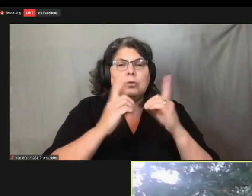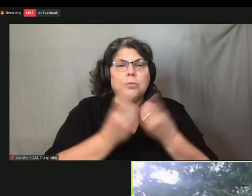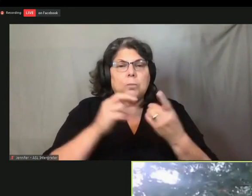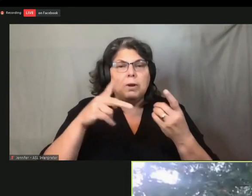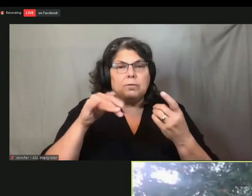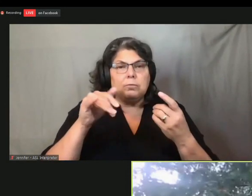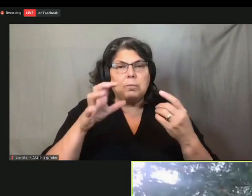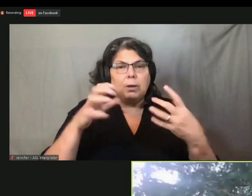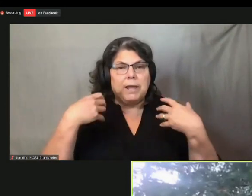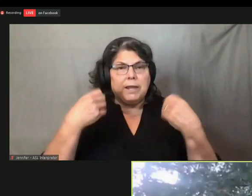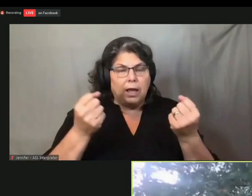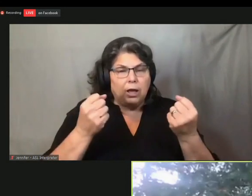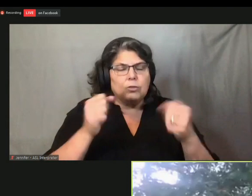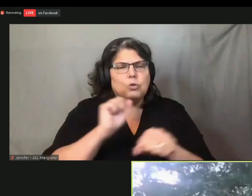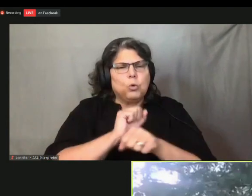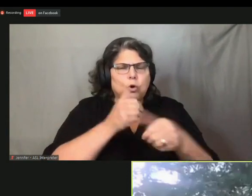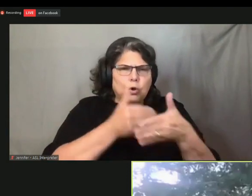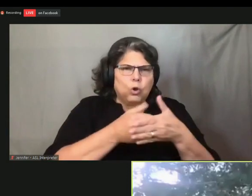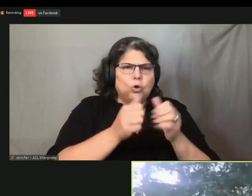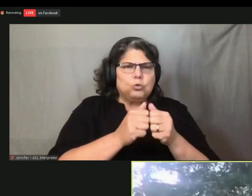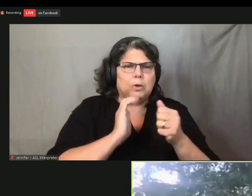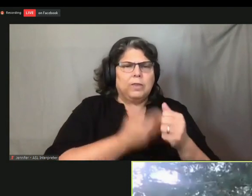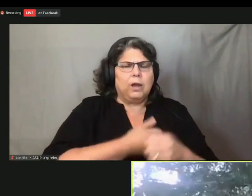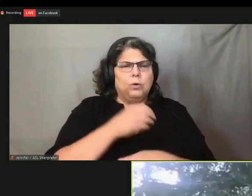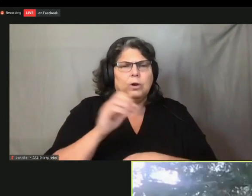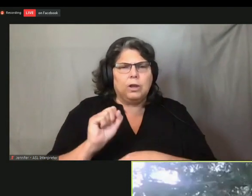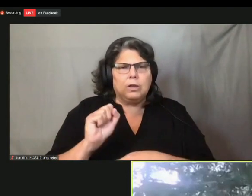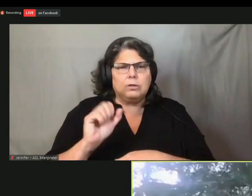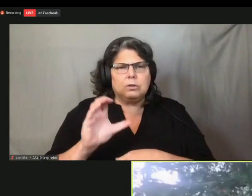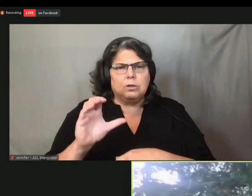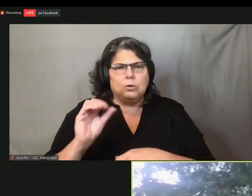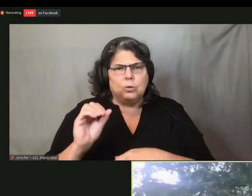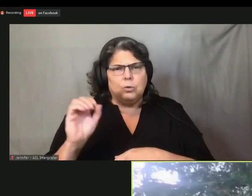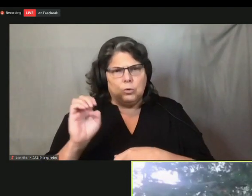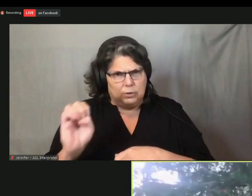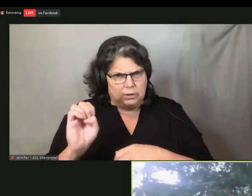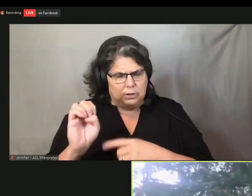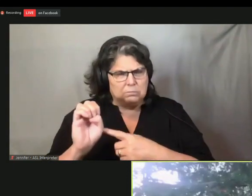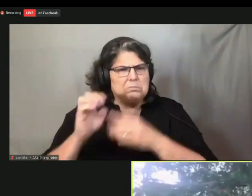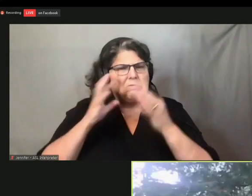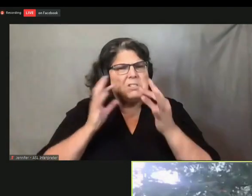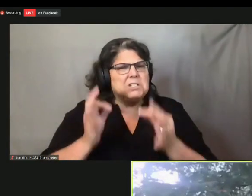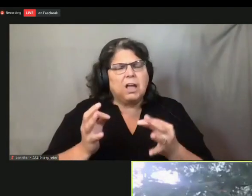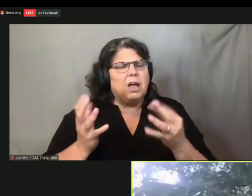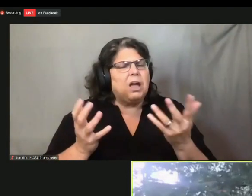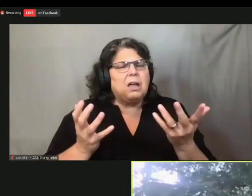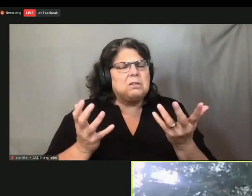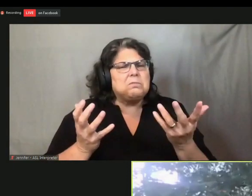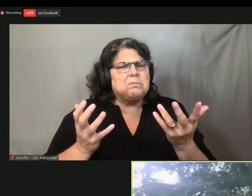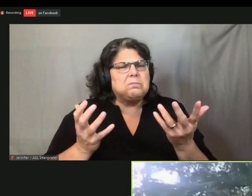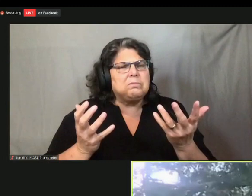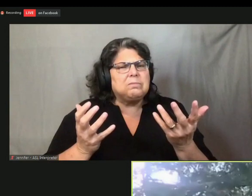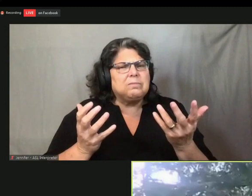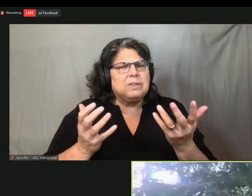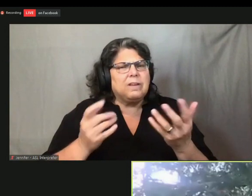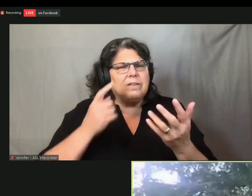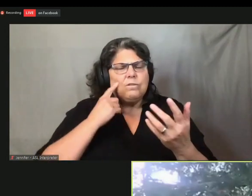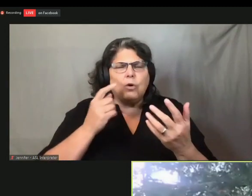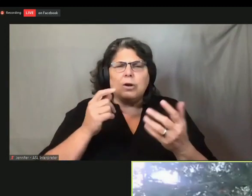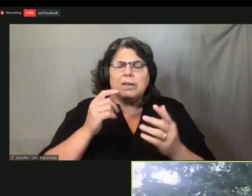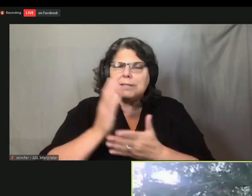closely with the Sonoma County Office of Education to determine guidelines for specialized in-person